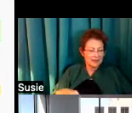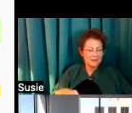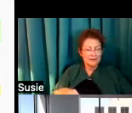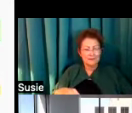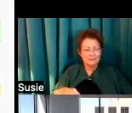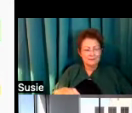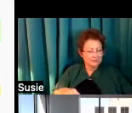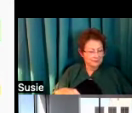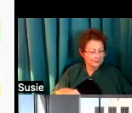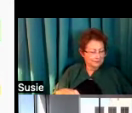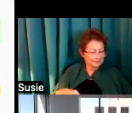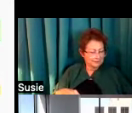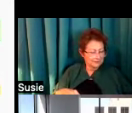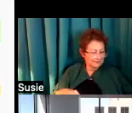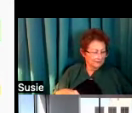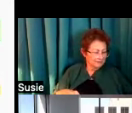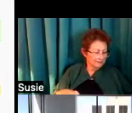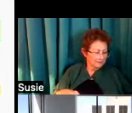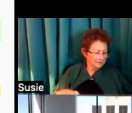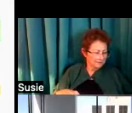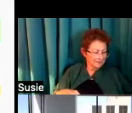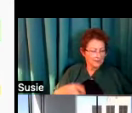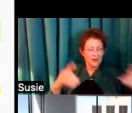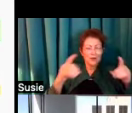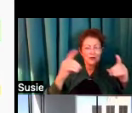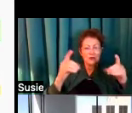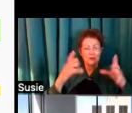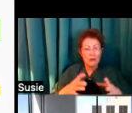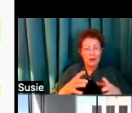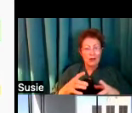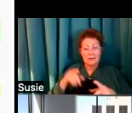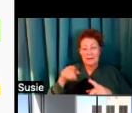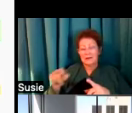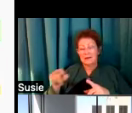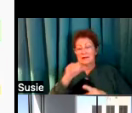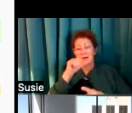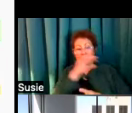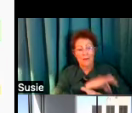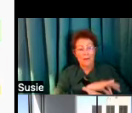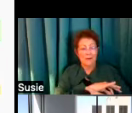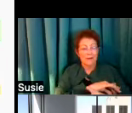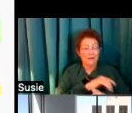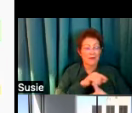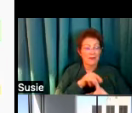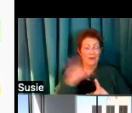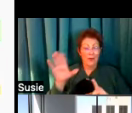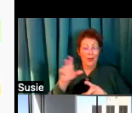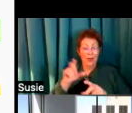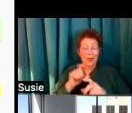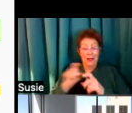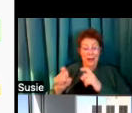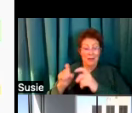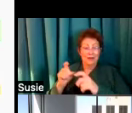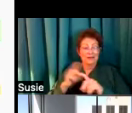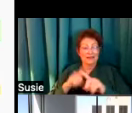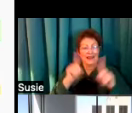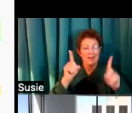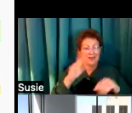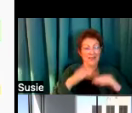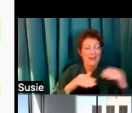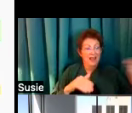hiring an executive director in San Francisco for a San Francisco nonprofit, what's reasonable for their compensation may be different from if you're